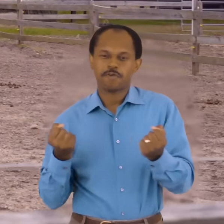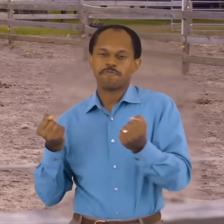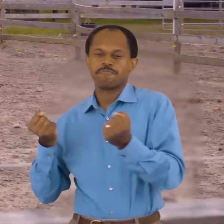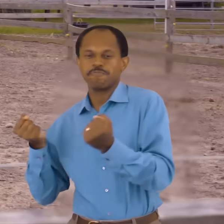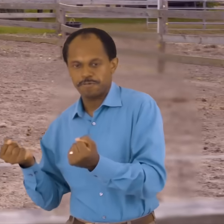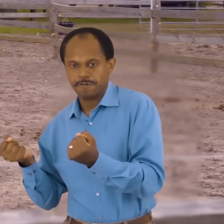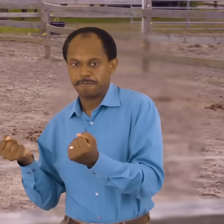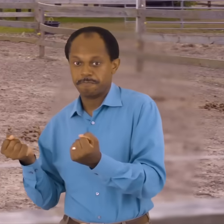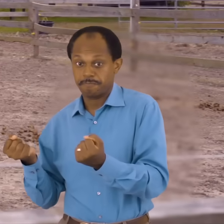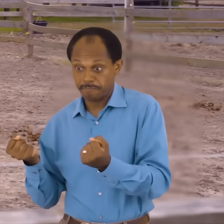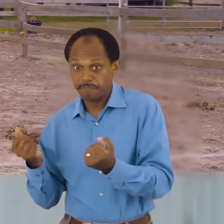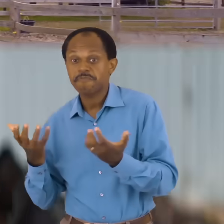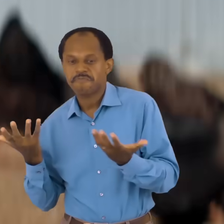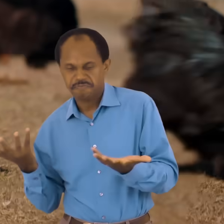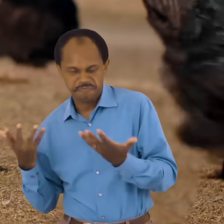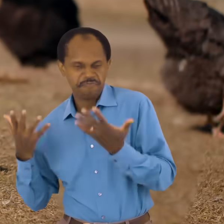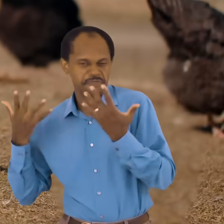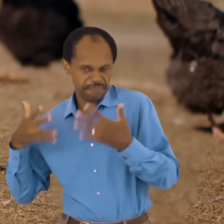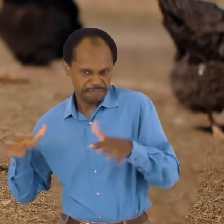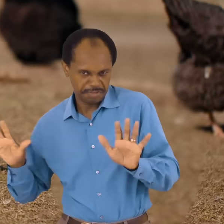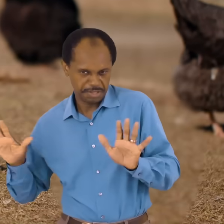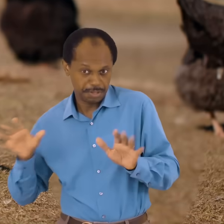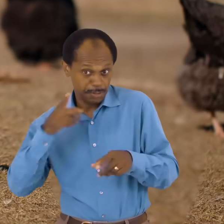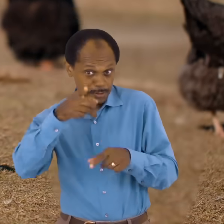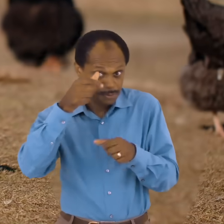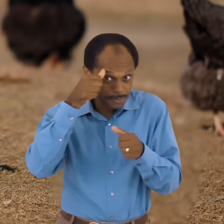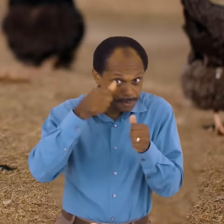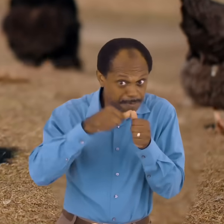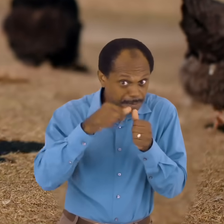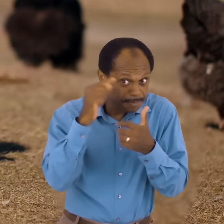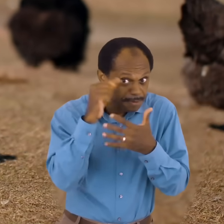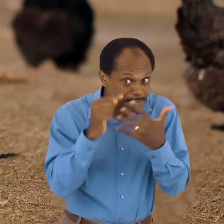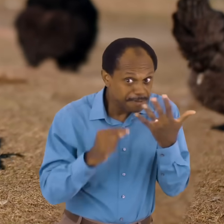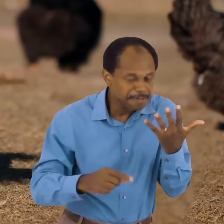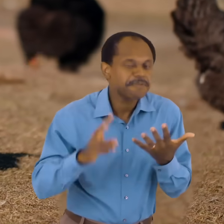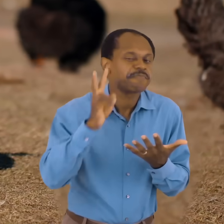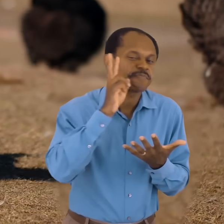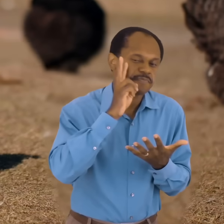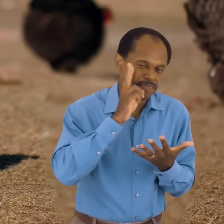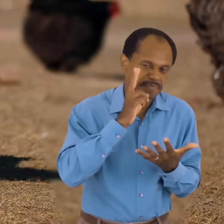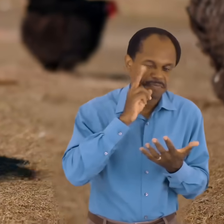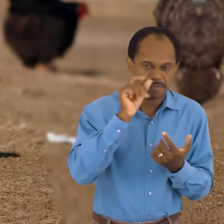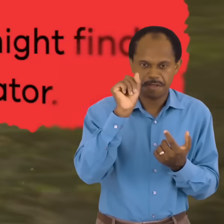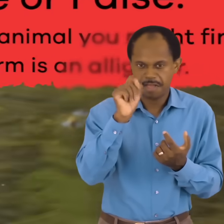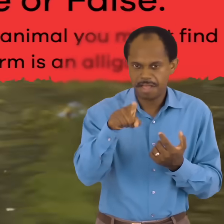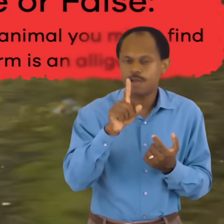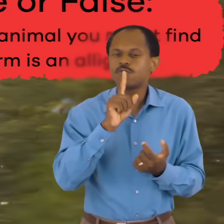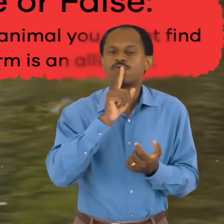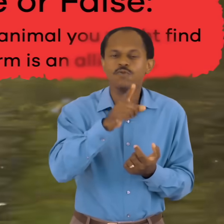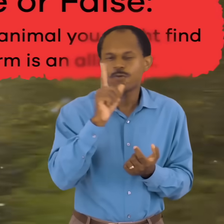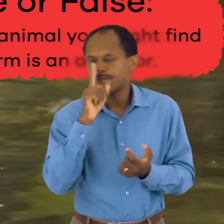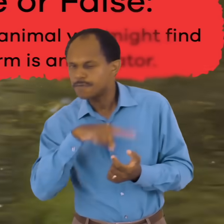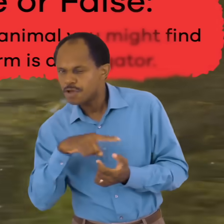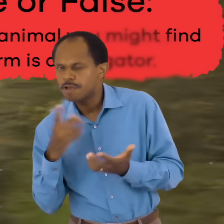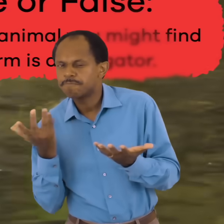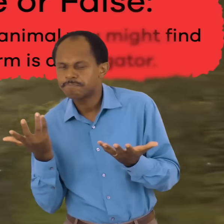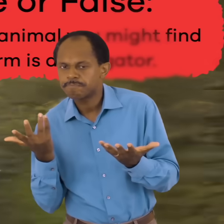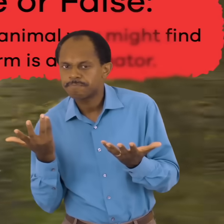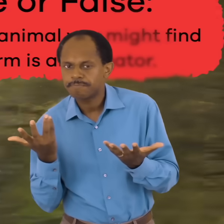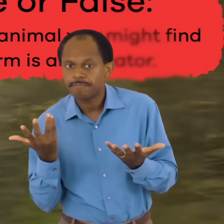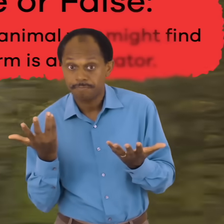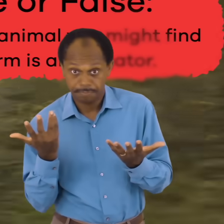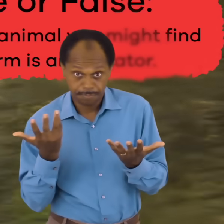tractor over and see what cool facts we remember about farm animals true or